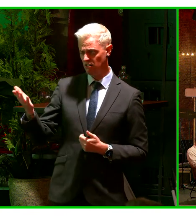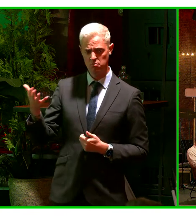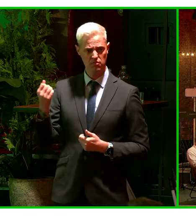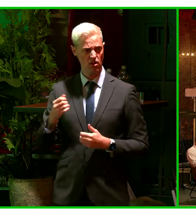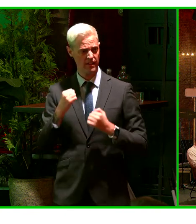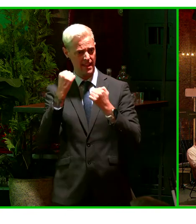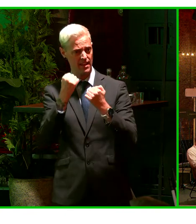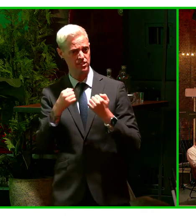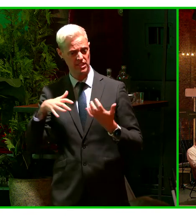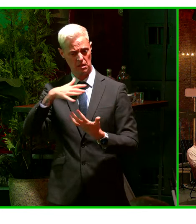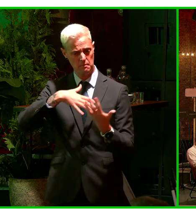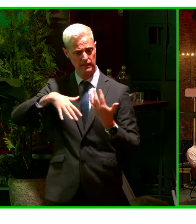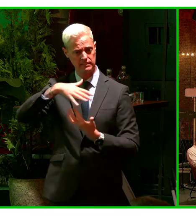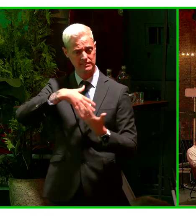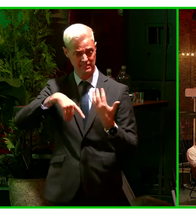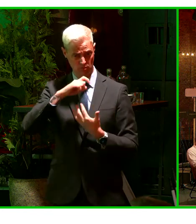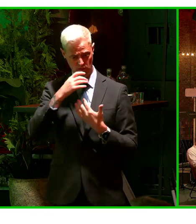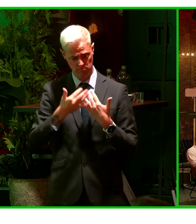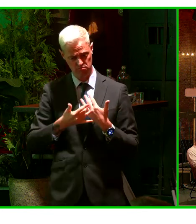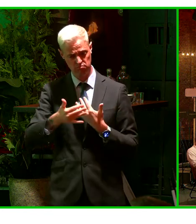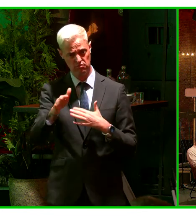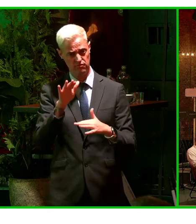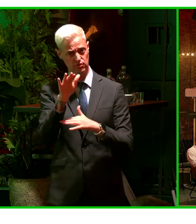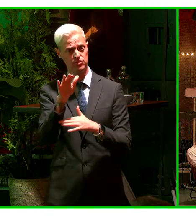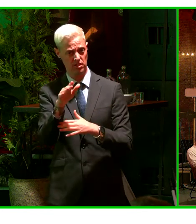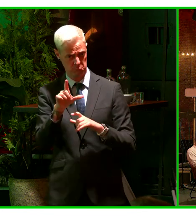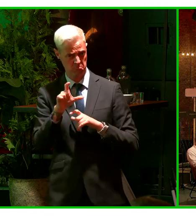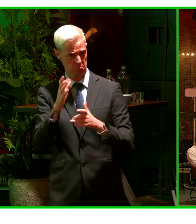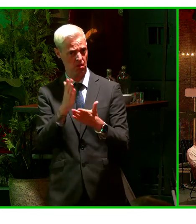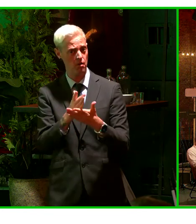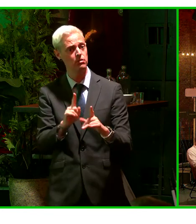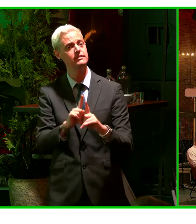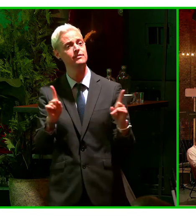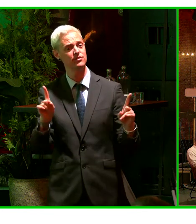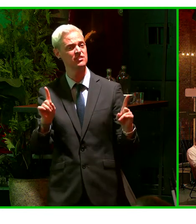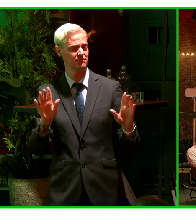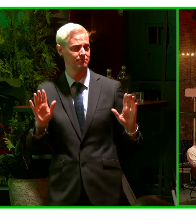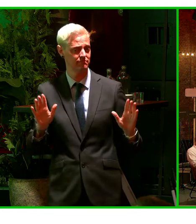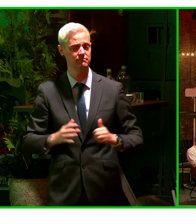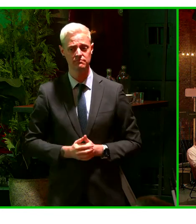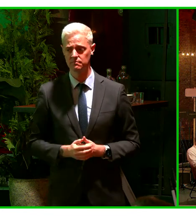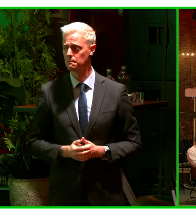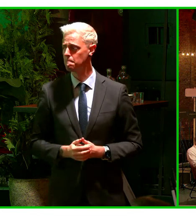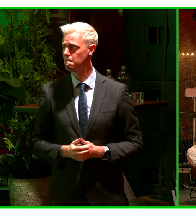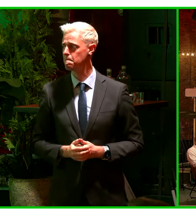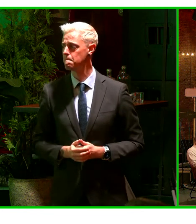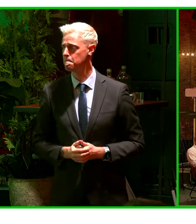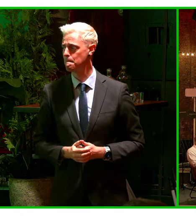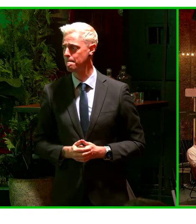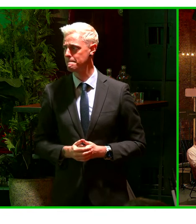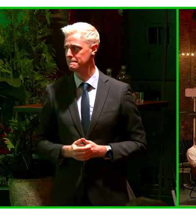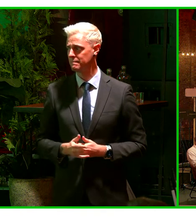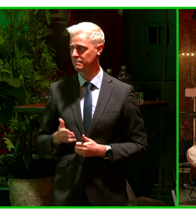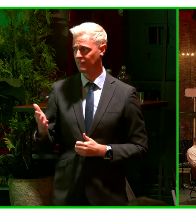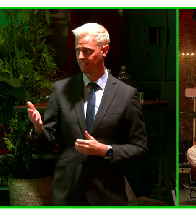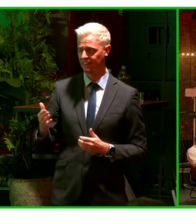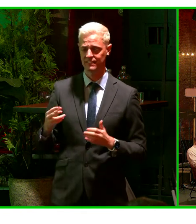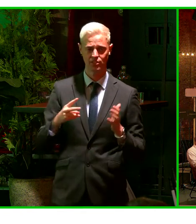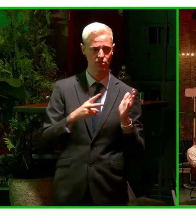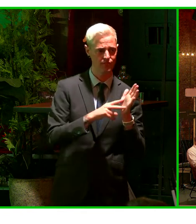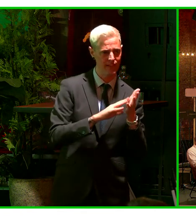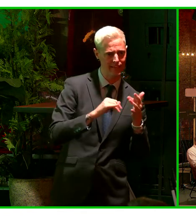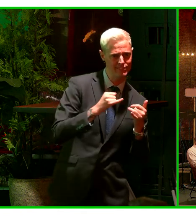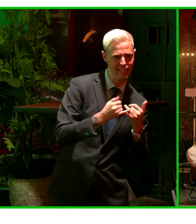moment. We're going to have an energy mix in the future. It will just look different. You mentioned the VHS versus